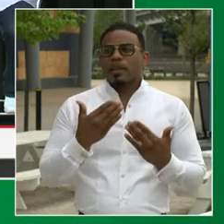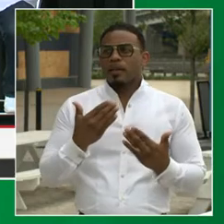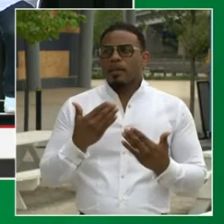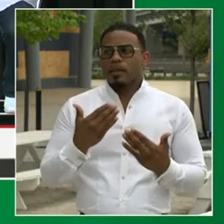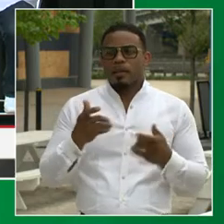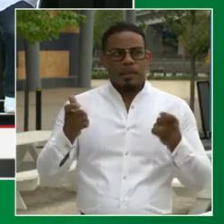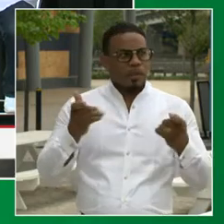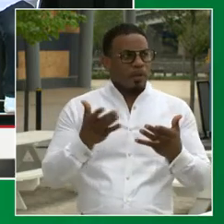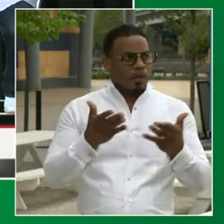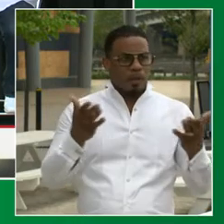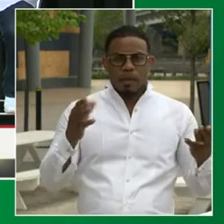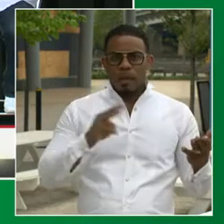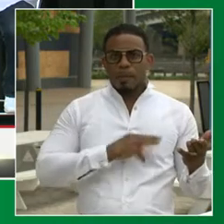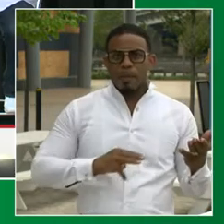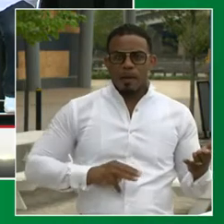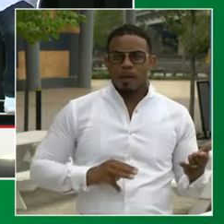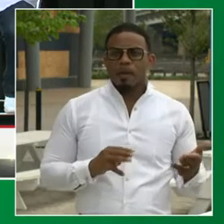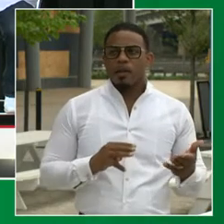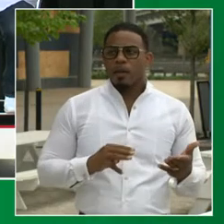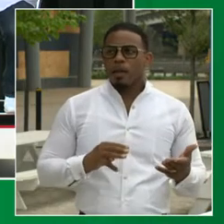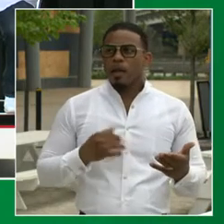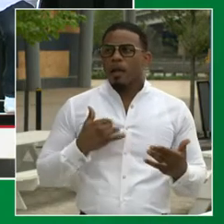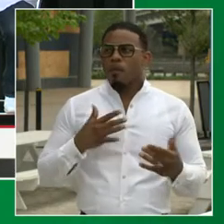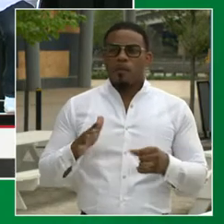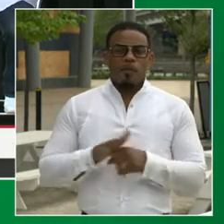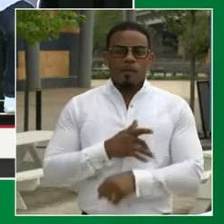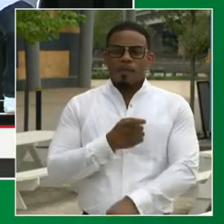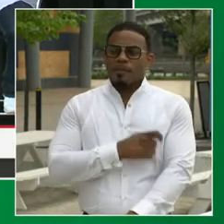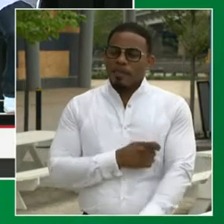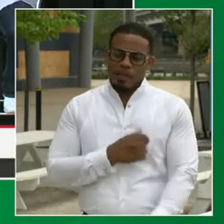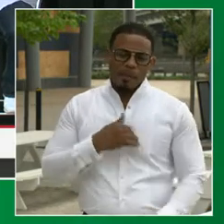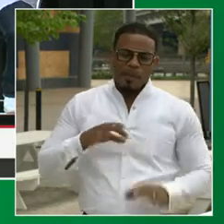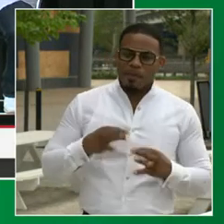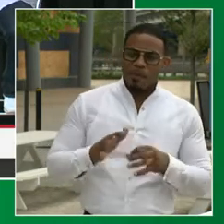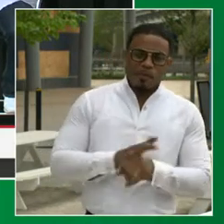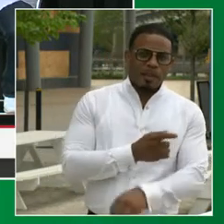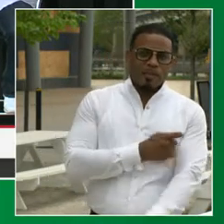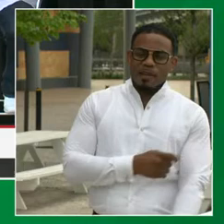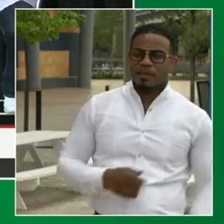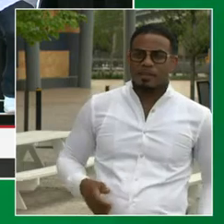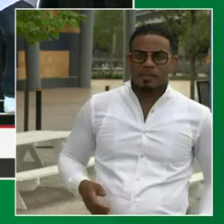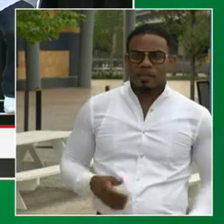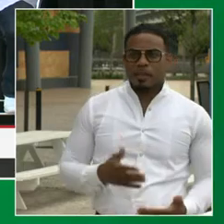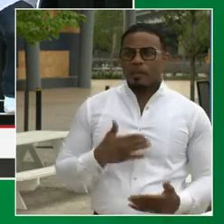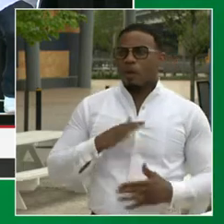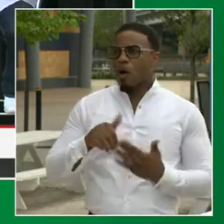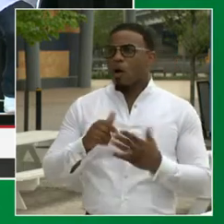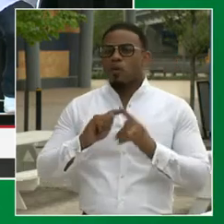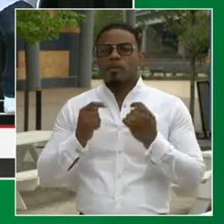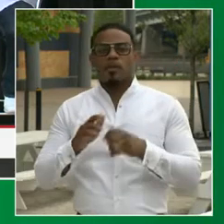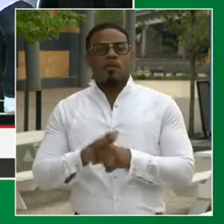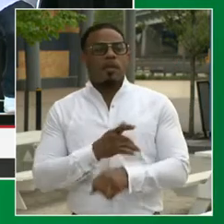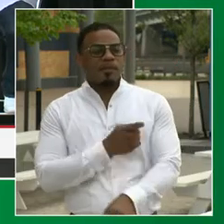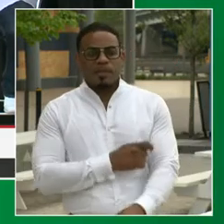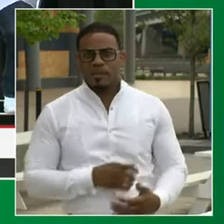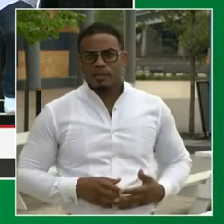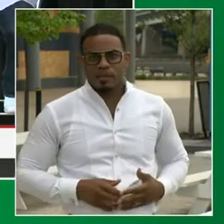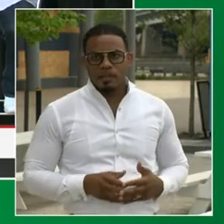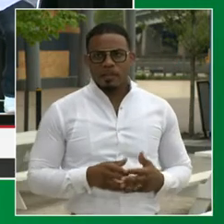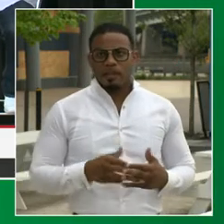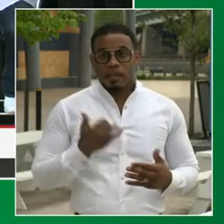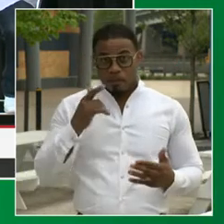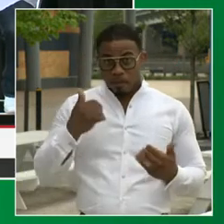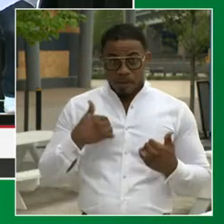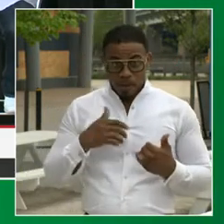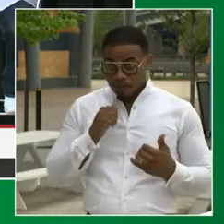the administration, Mayor Bowser administration. I'm fully vaccinated. My family is fully vaccinated. My whole team is fully vaccinated. So